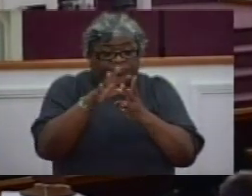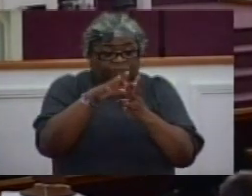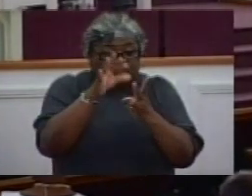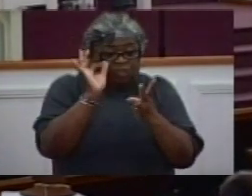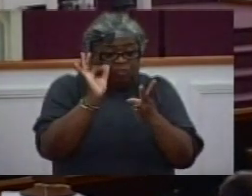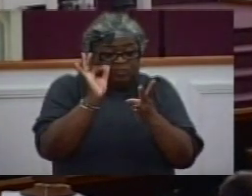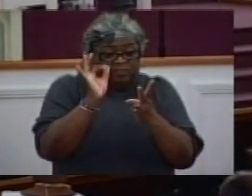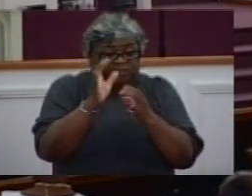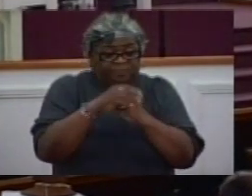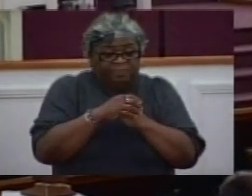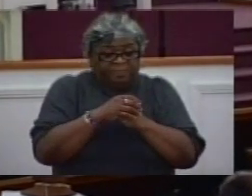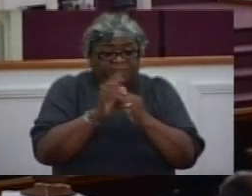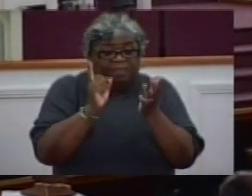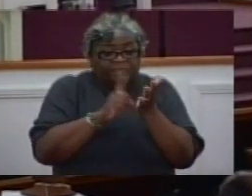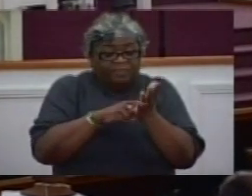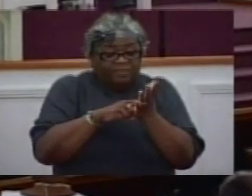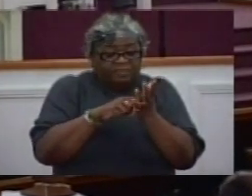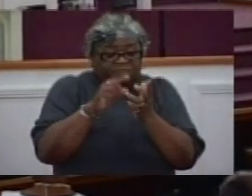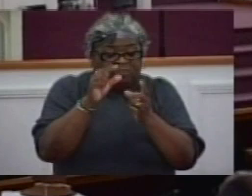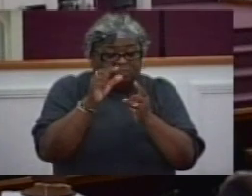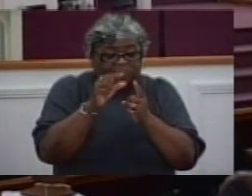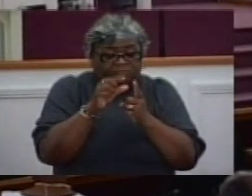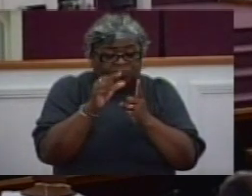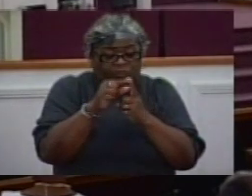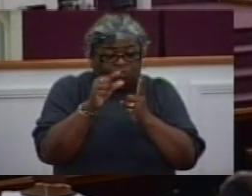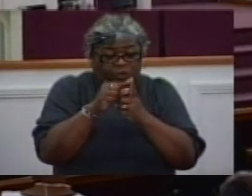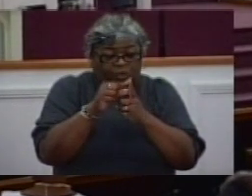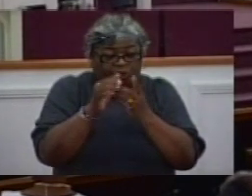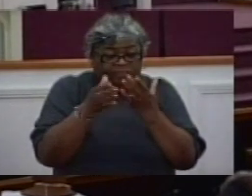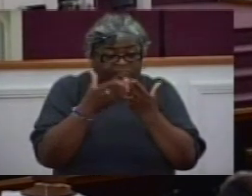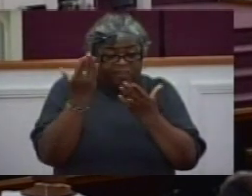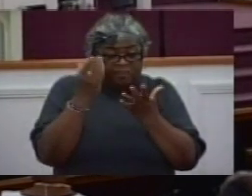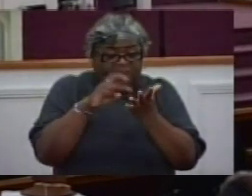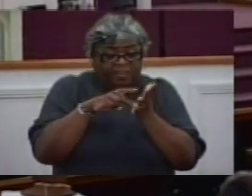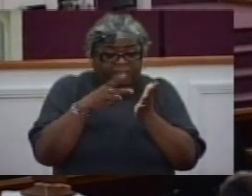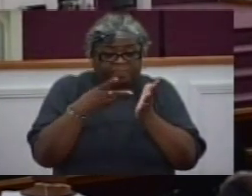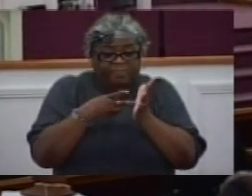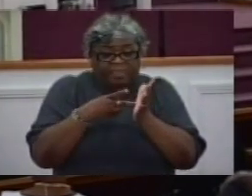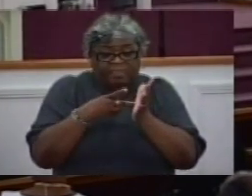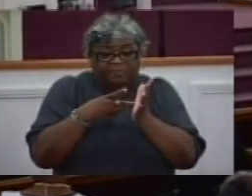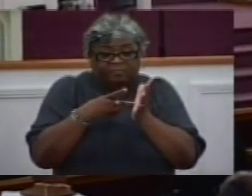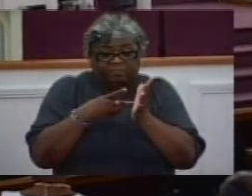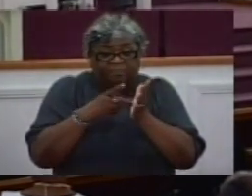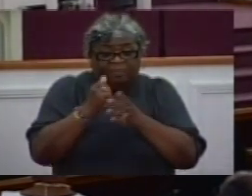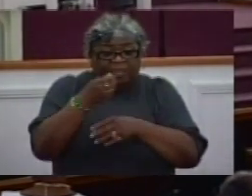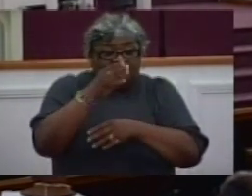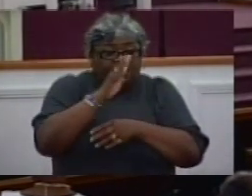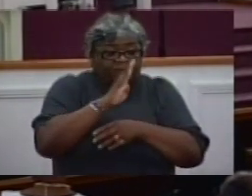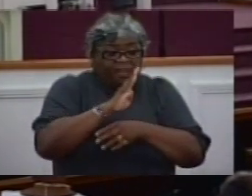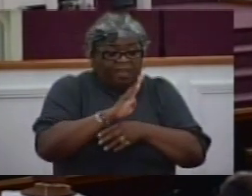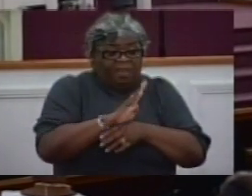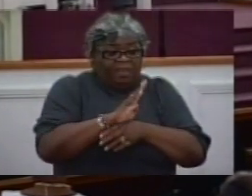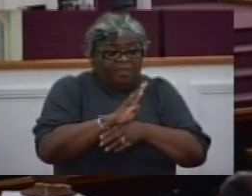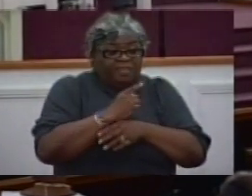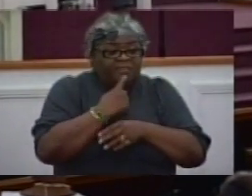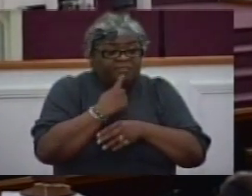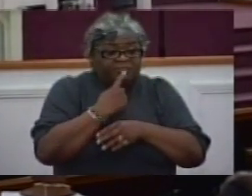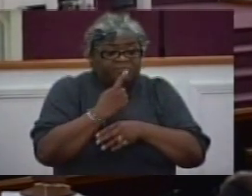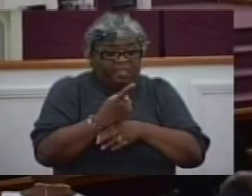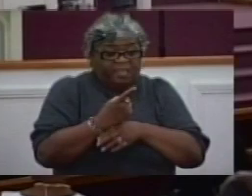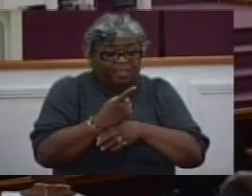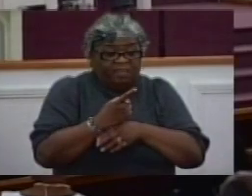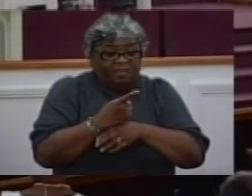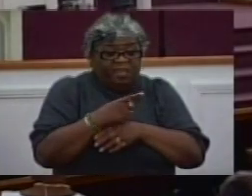one word, these words together, it simply means God is saying, out,